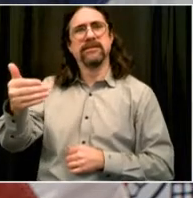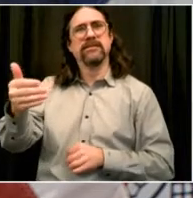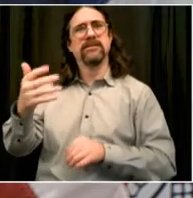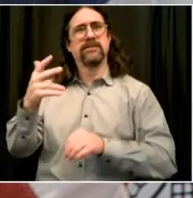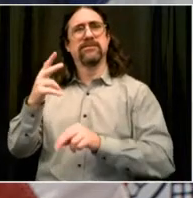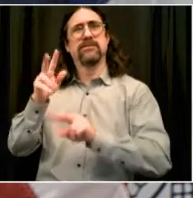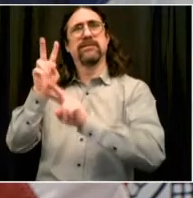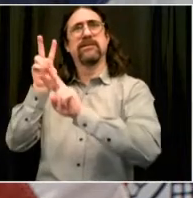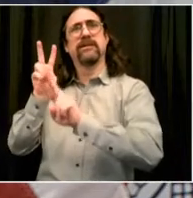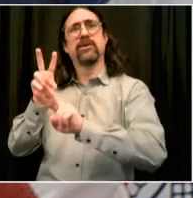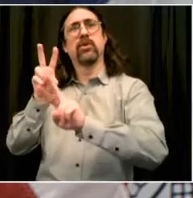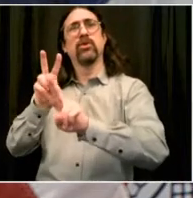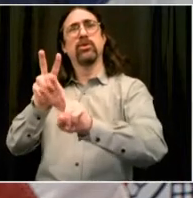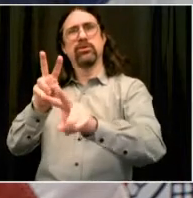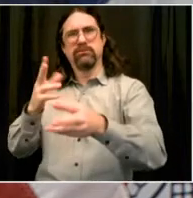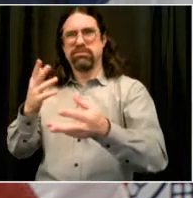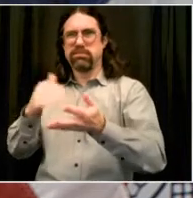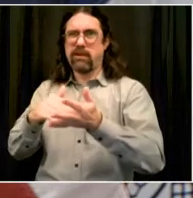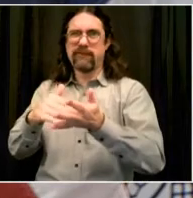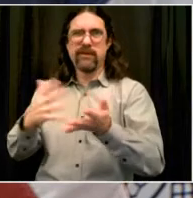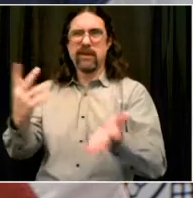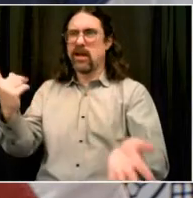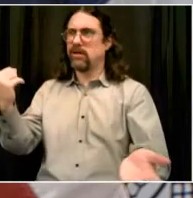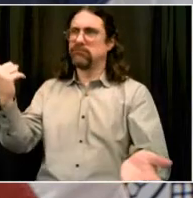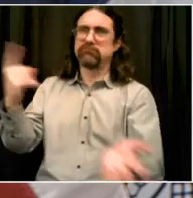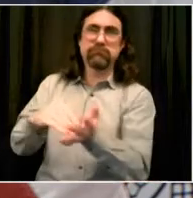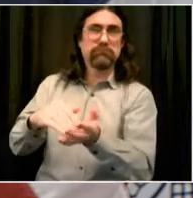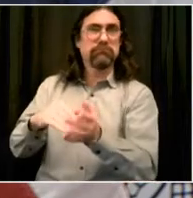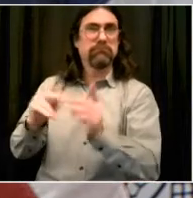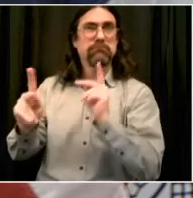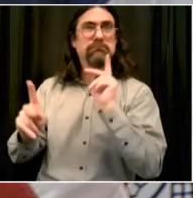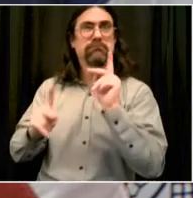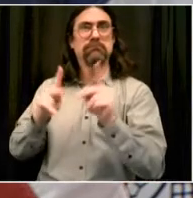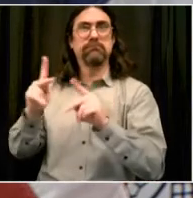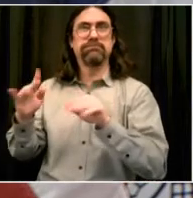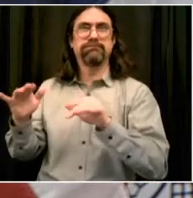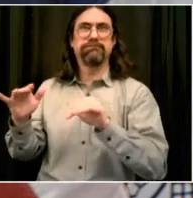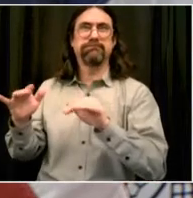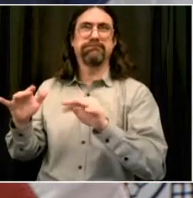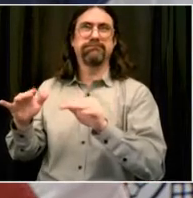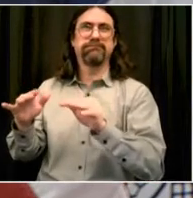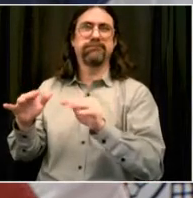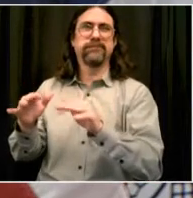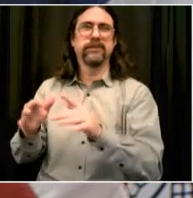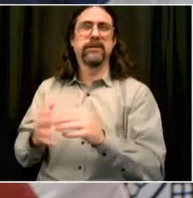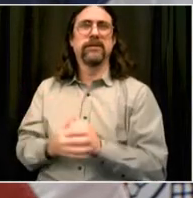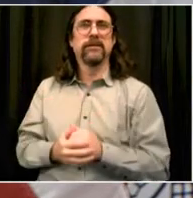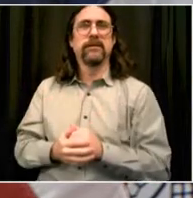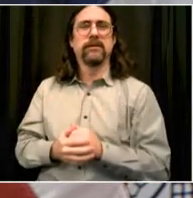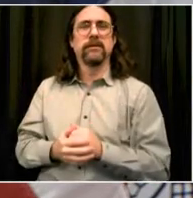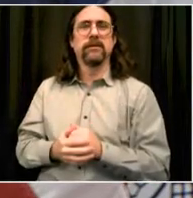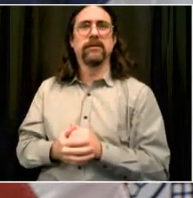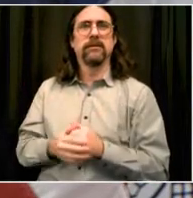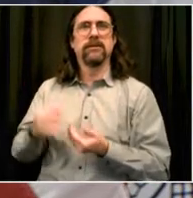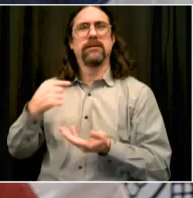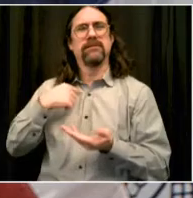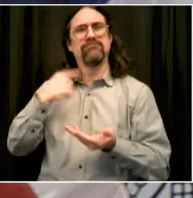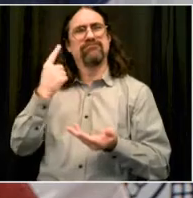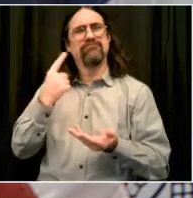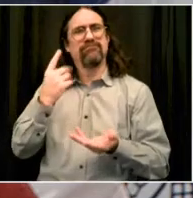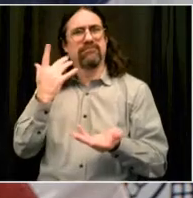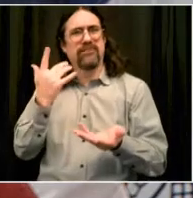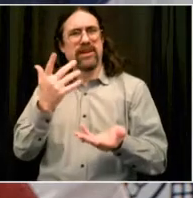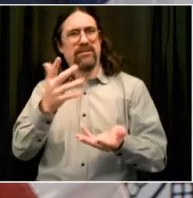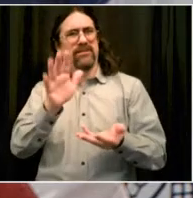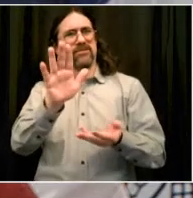your administration is able to do to kind of stop these, stop people from not following public